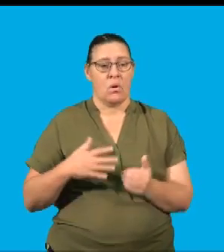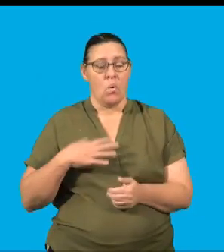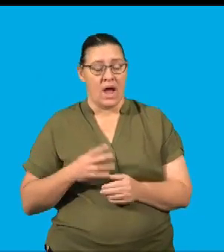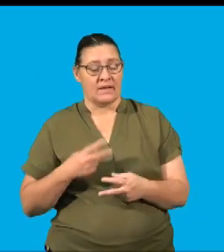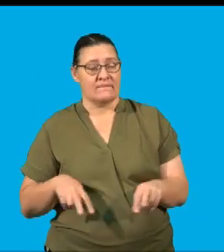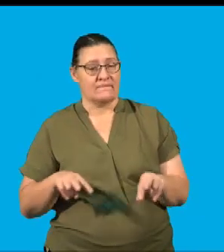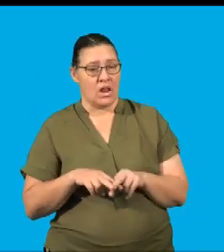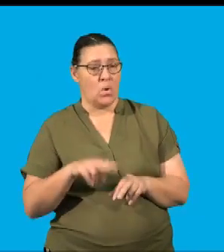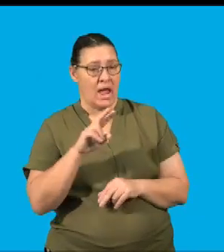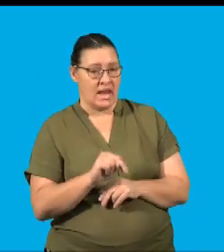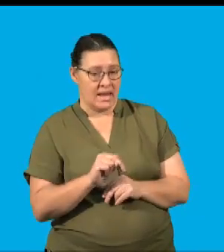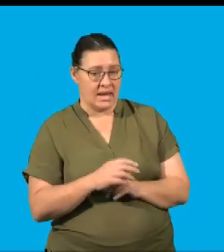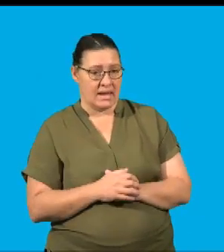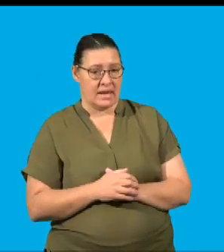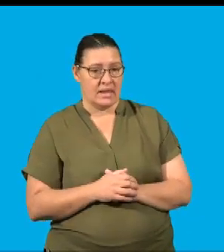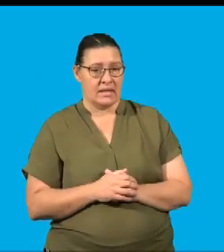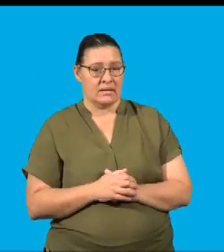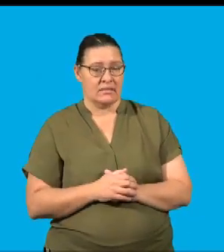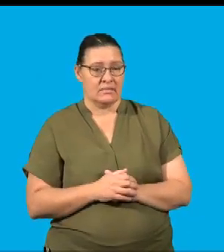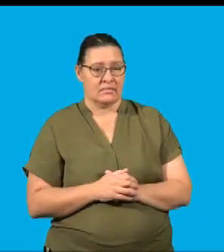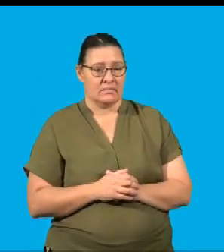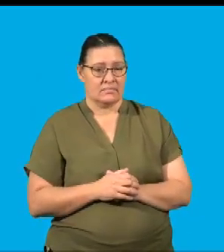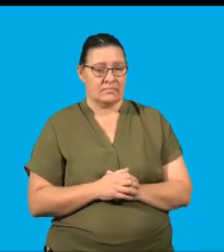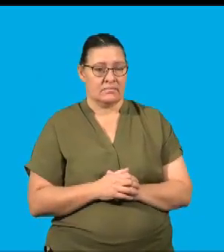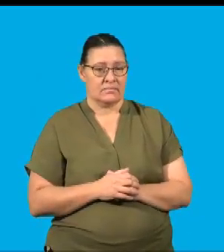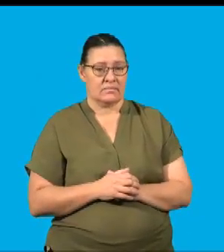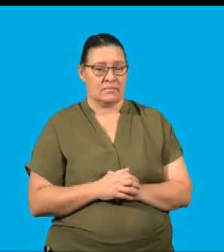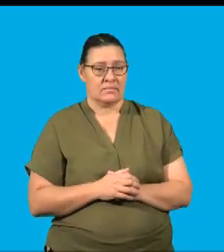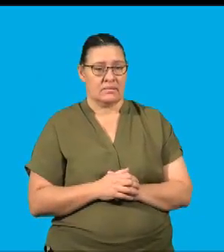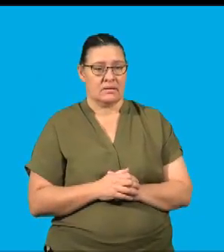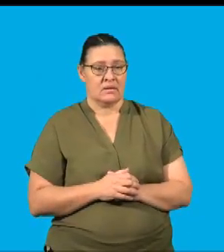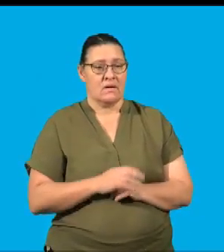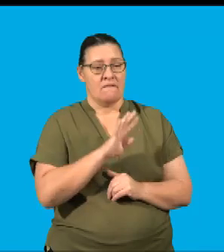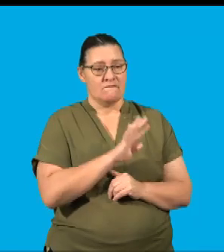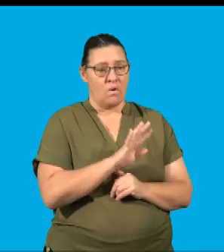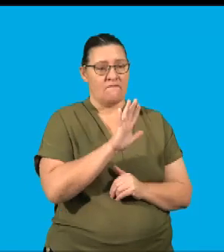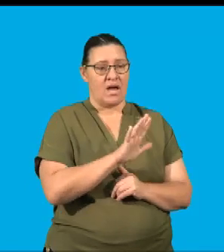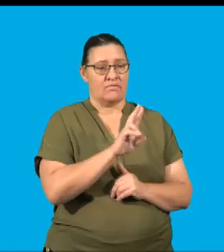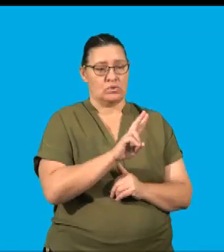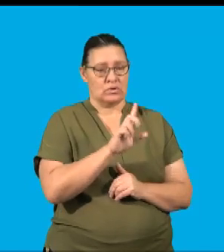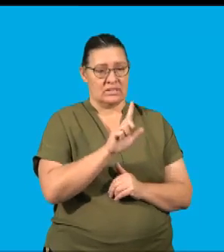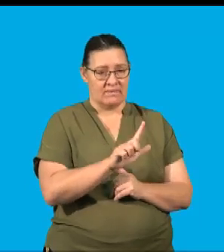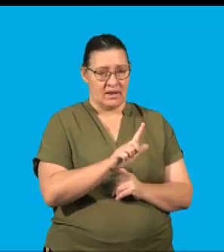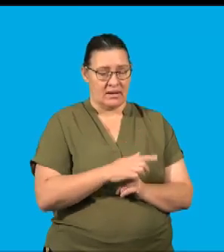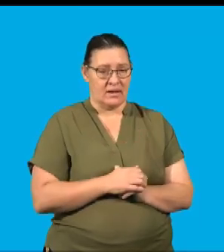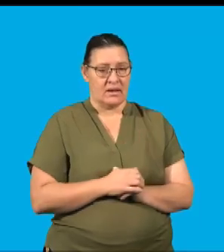want the value of N. I want only N. So we'll take the